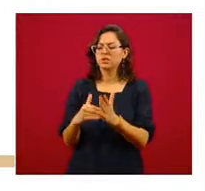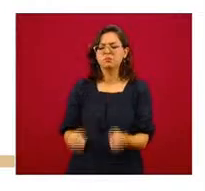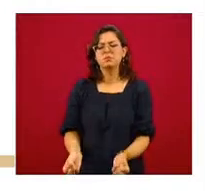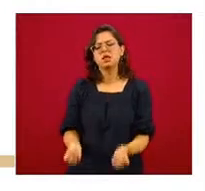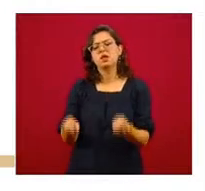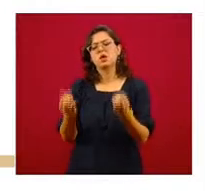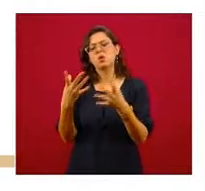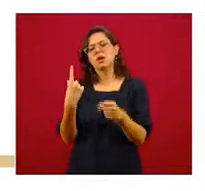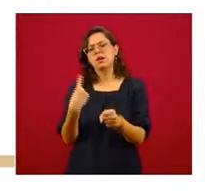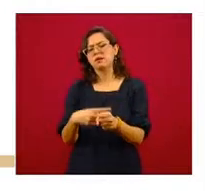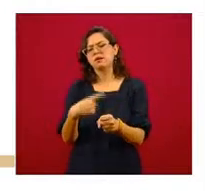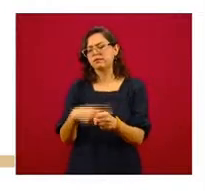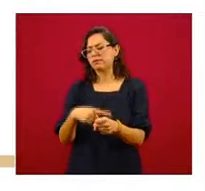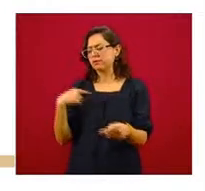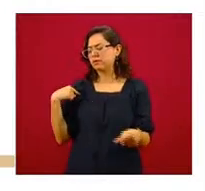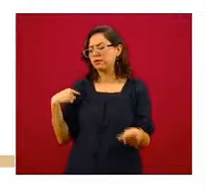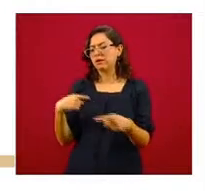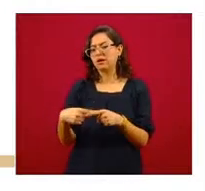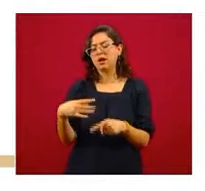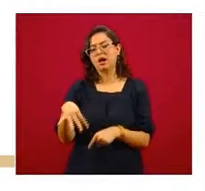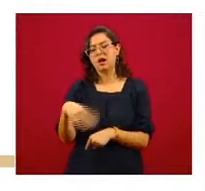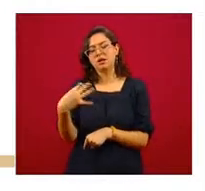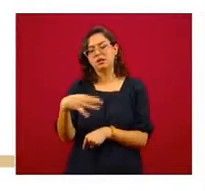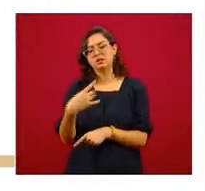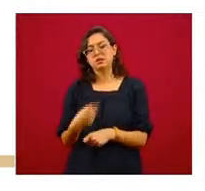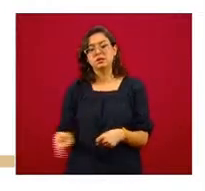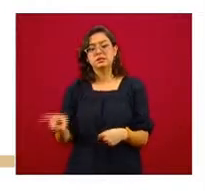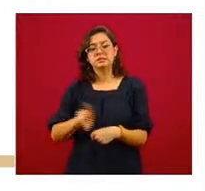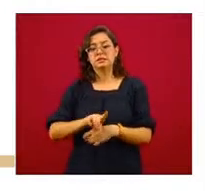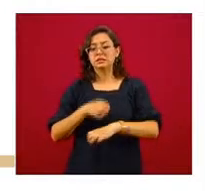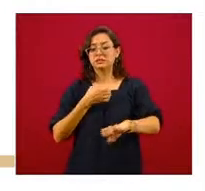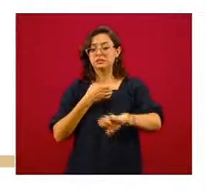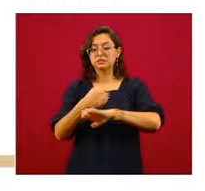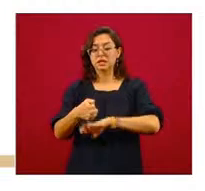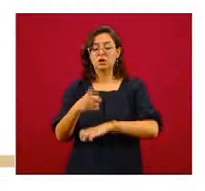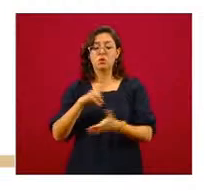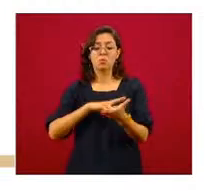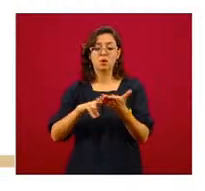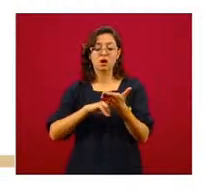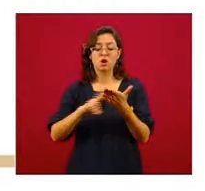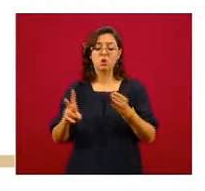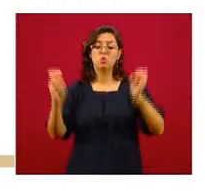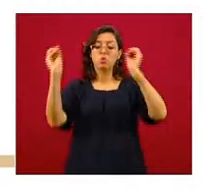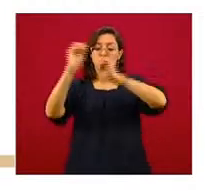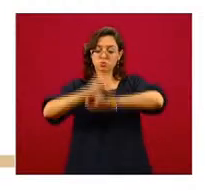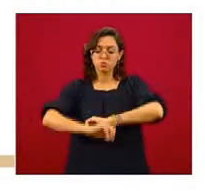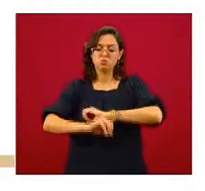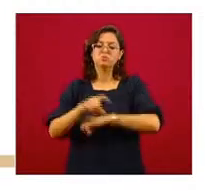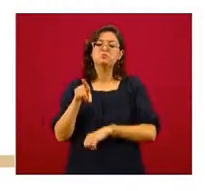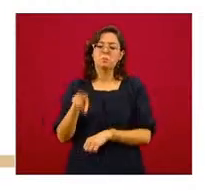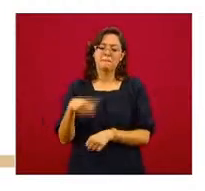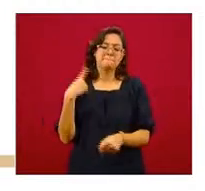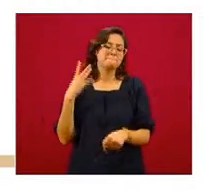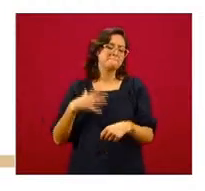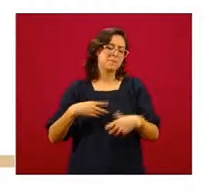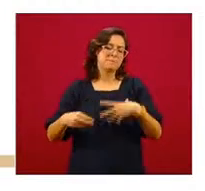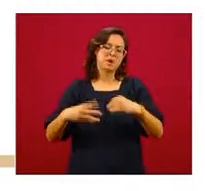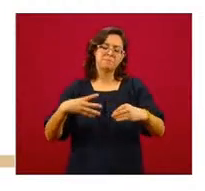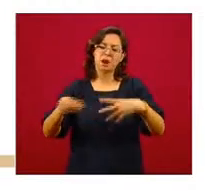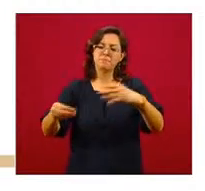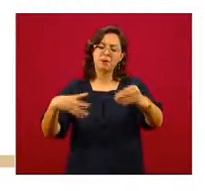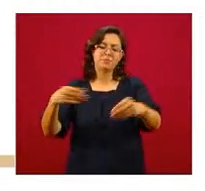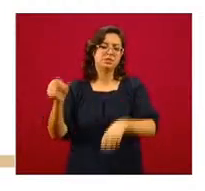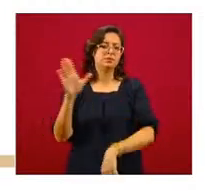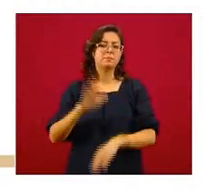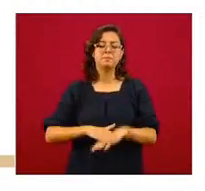incidence rate of active cases in the past 14 days. The dark green entities